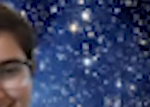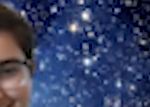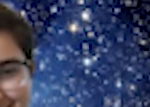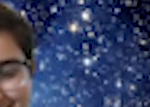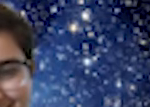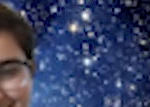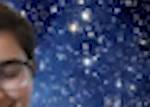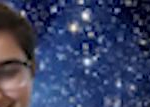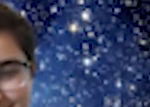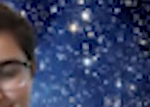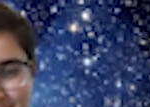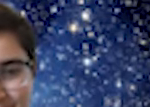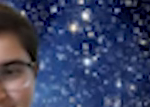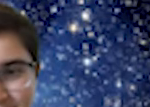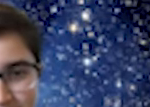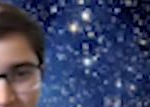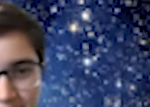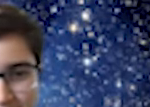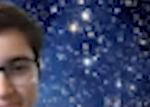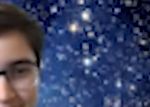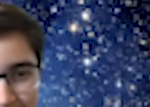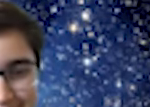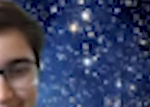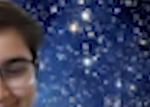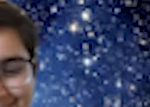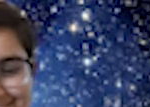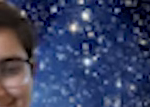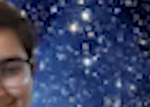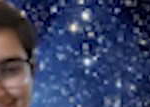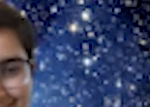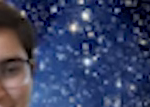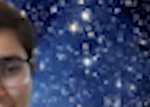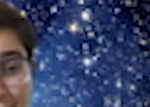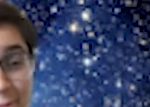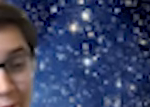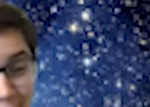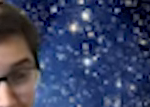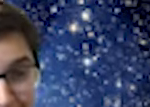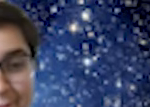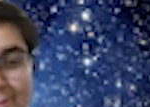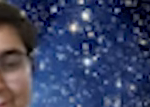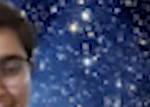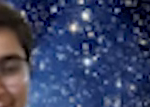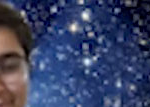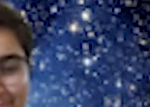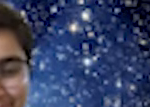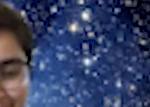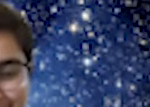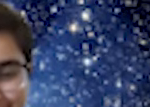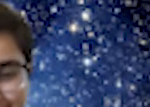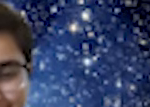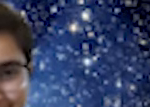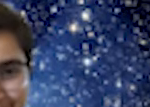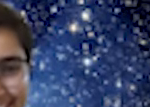Yeah, right now it's, I think, minus 80 or so outside. The wind chills get down to minus 100, minus 120. Wow.